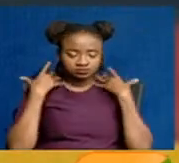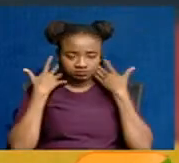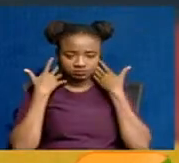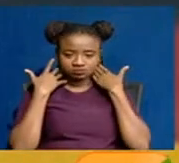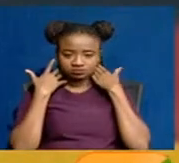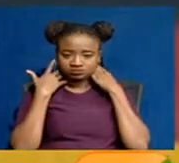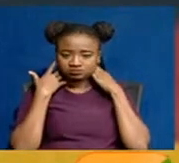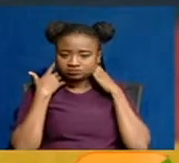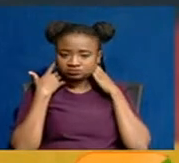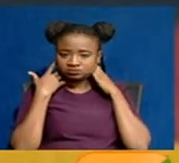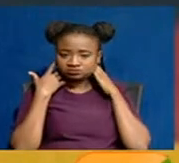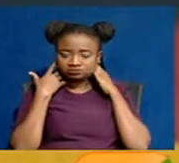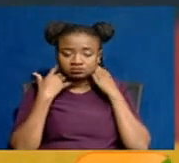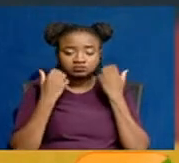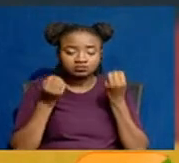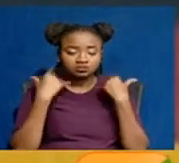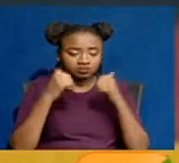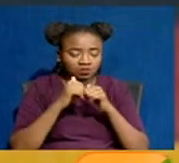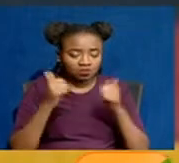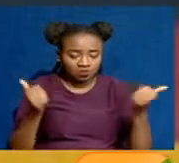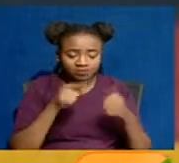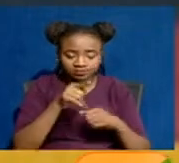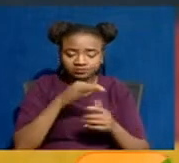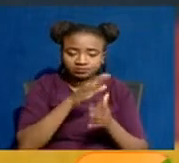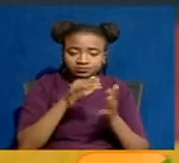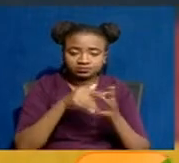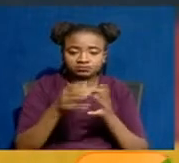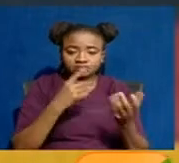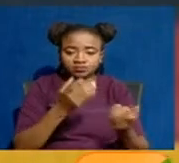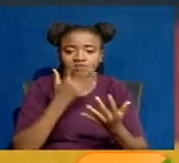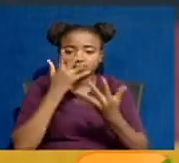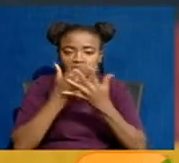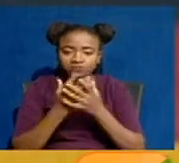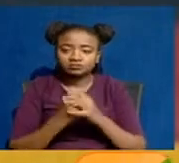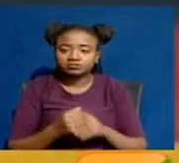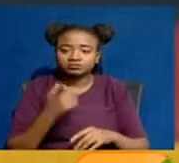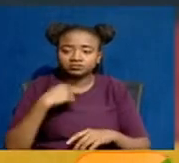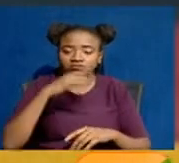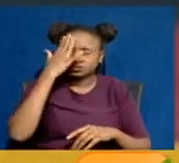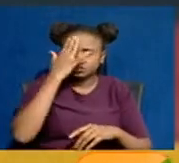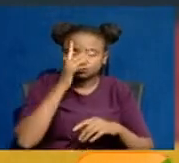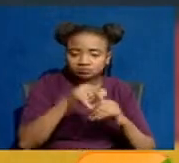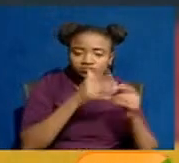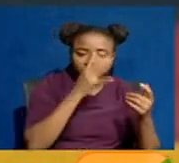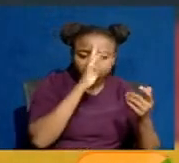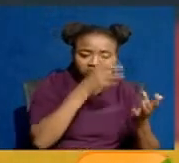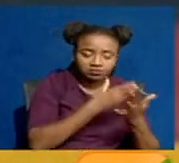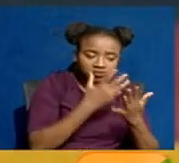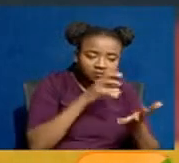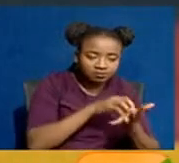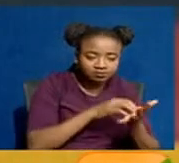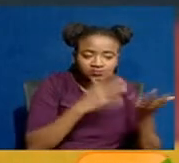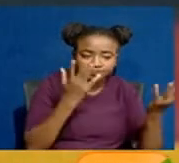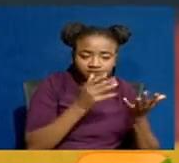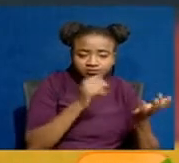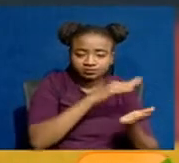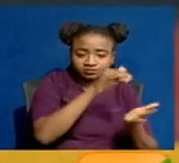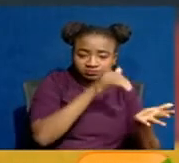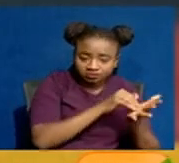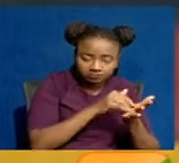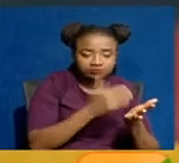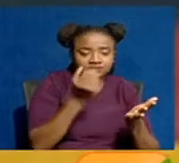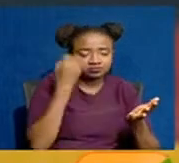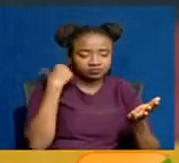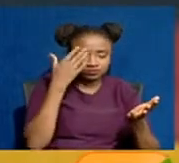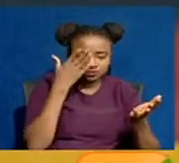known as a detention facility. Therefore, we should know you're in police station 1 or 2. If you're in Central, we should know you're in